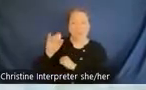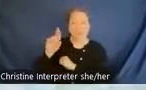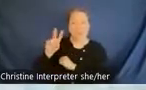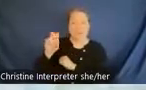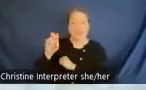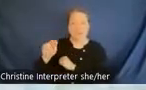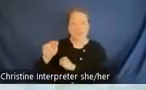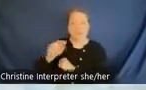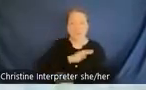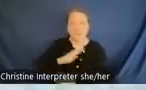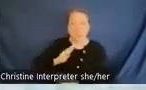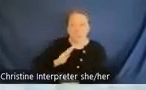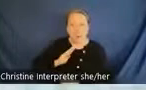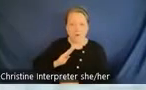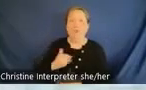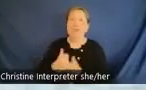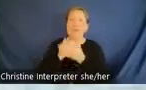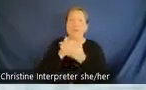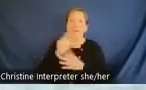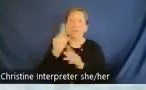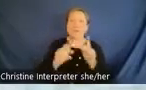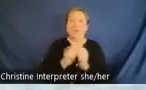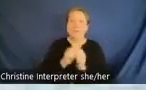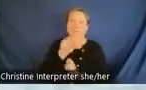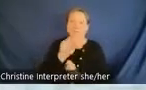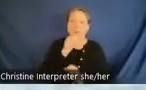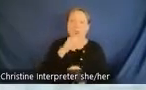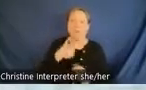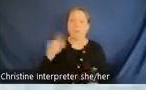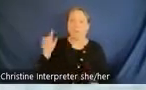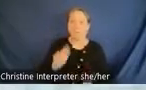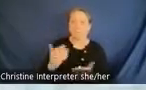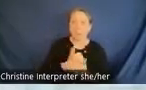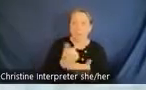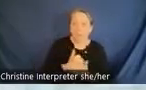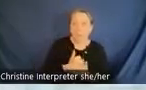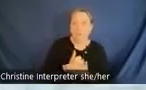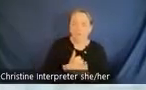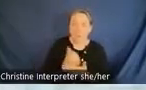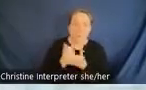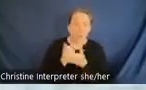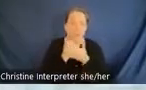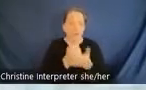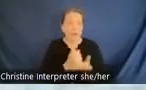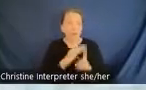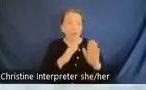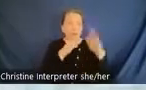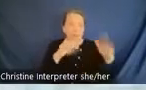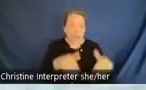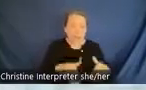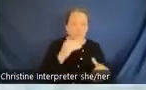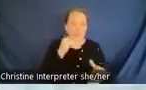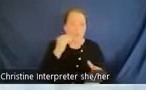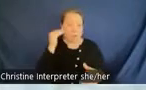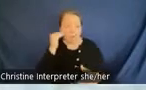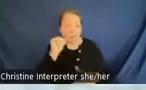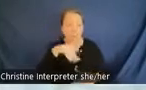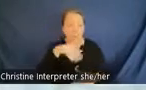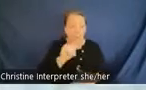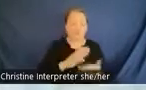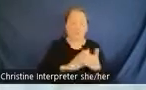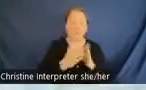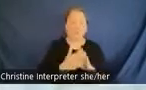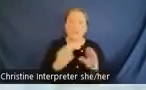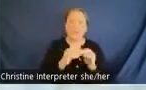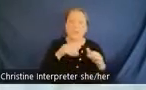with disabilities who are low income in Vermont get their homes or apartments or wherever they're living become more